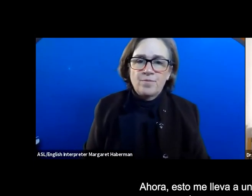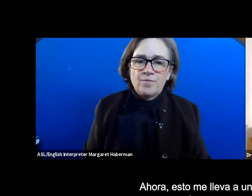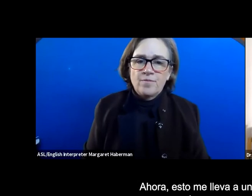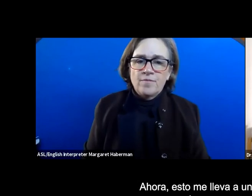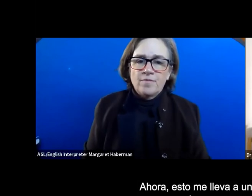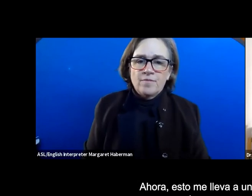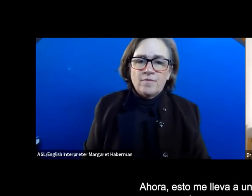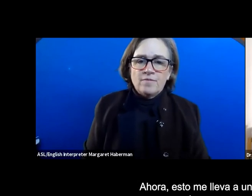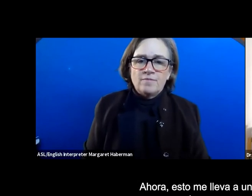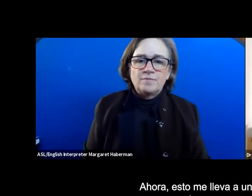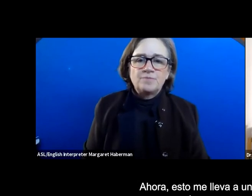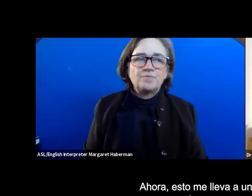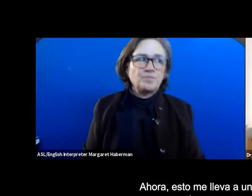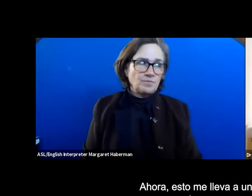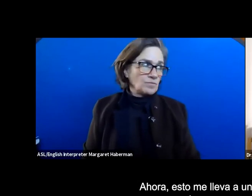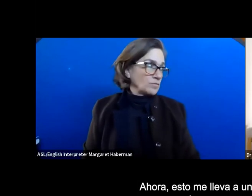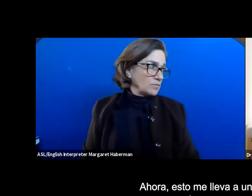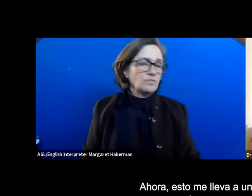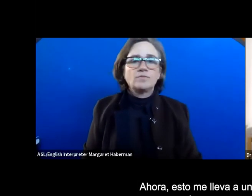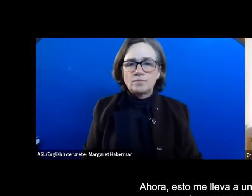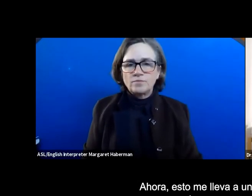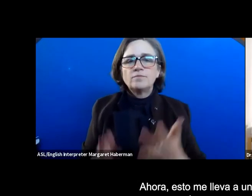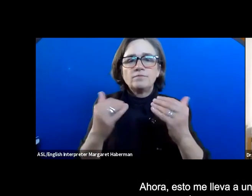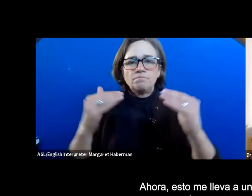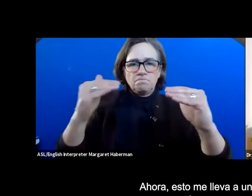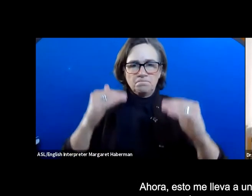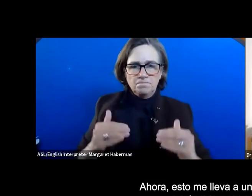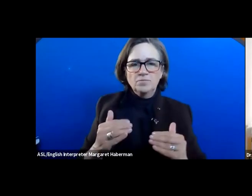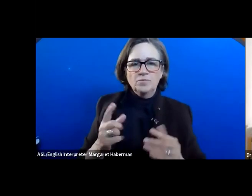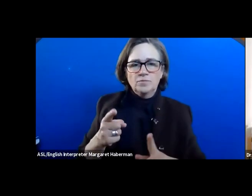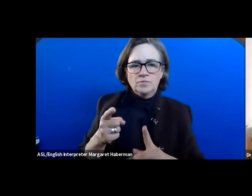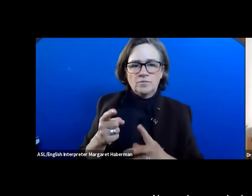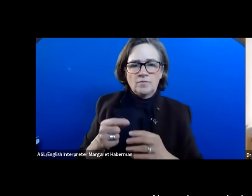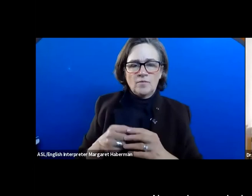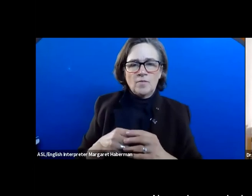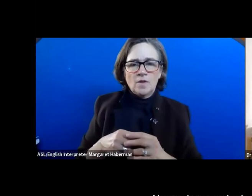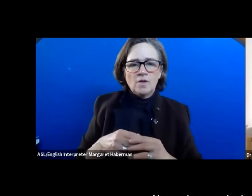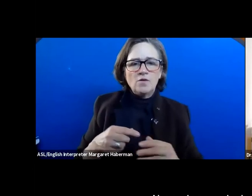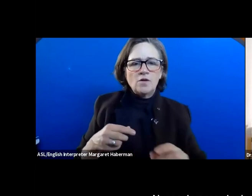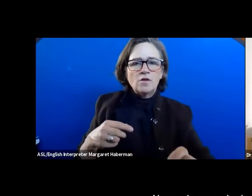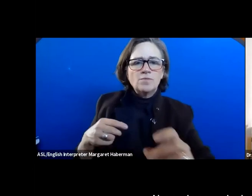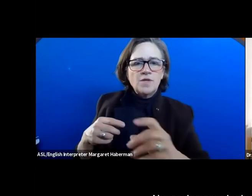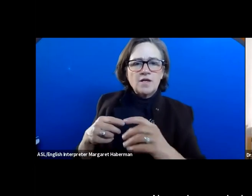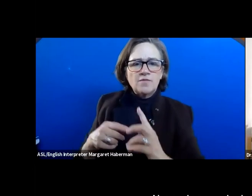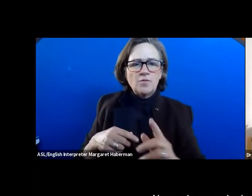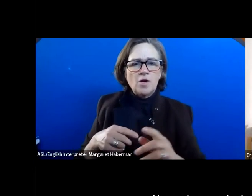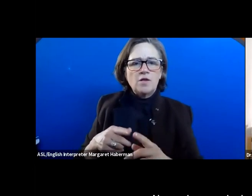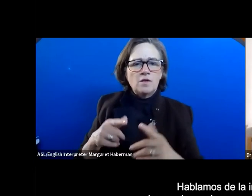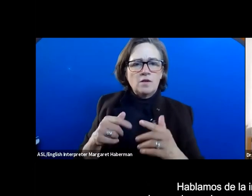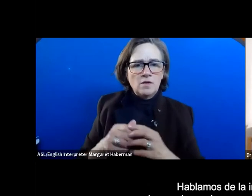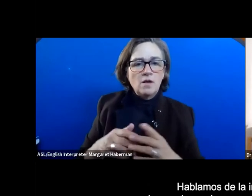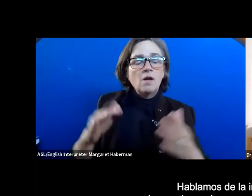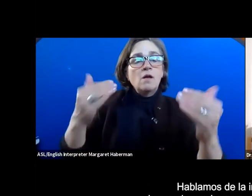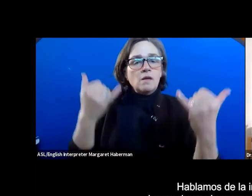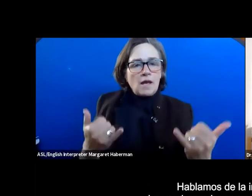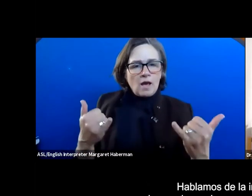Now, it brings me to a very important point that I think we often don't, I haven't heard us discuss enough. We